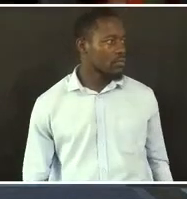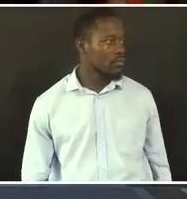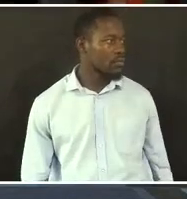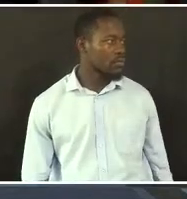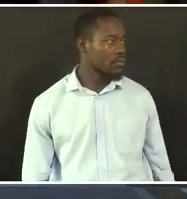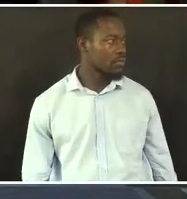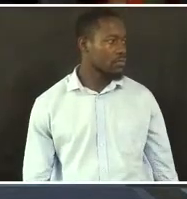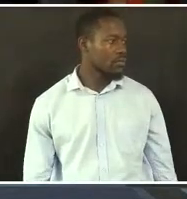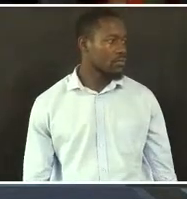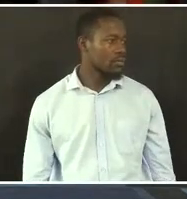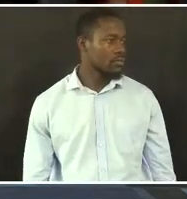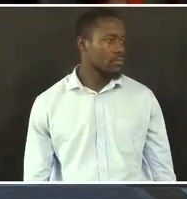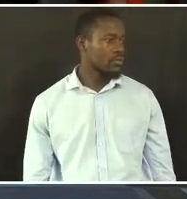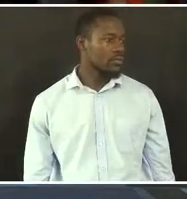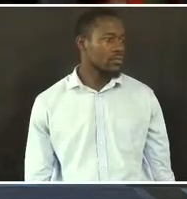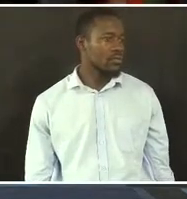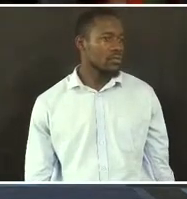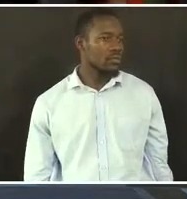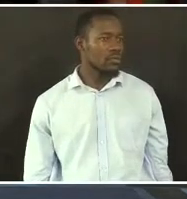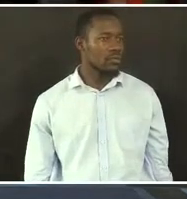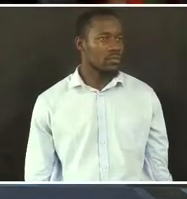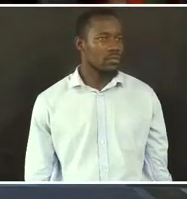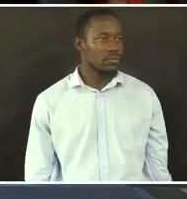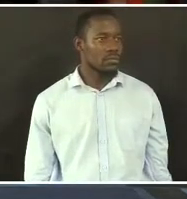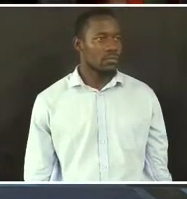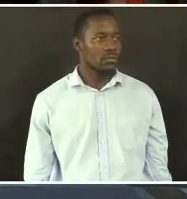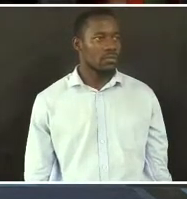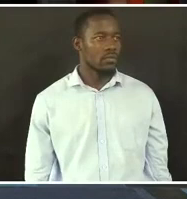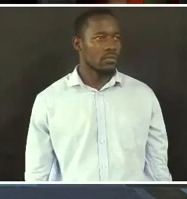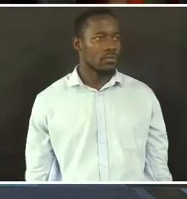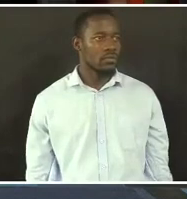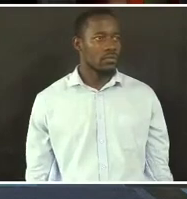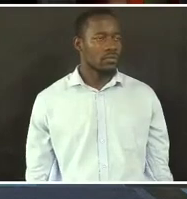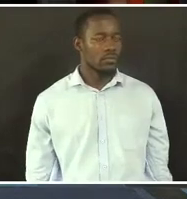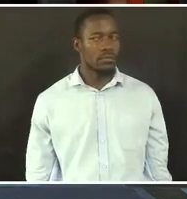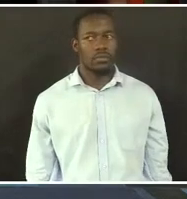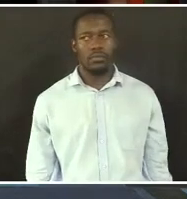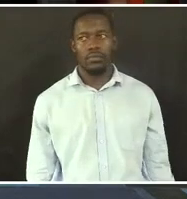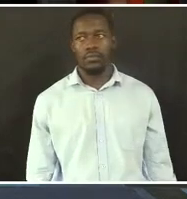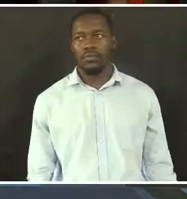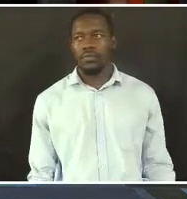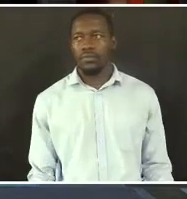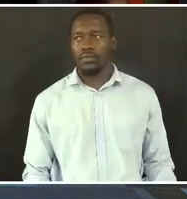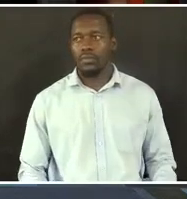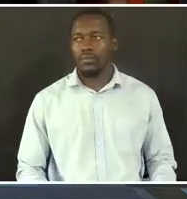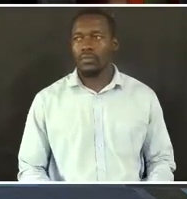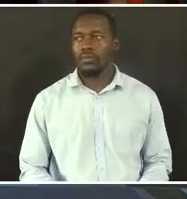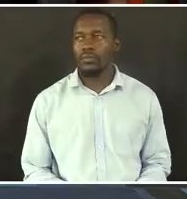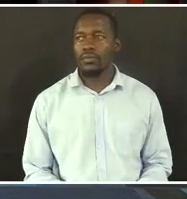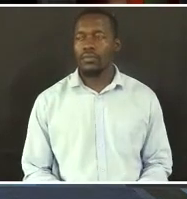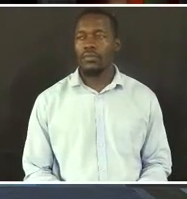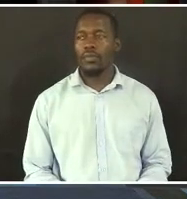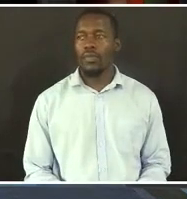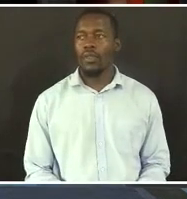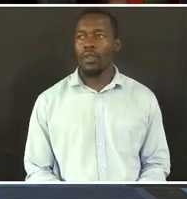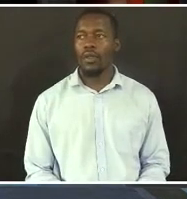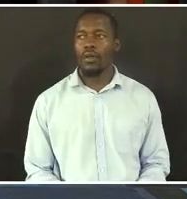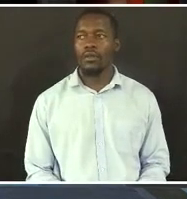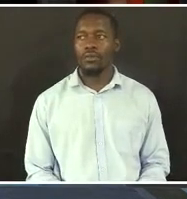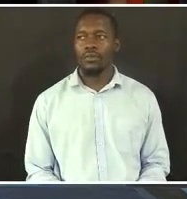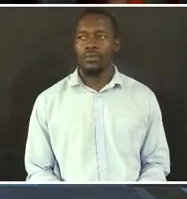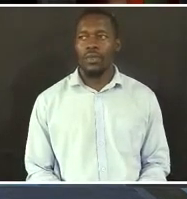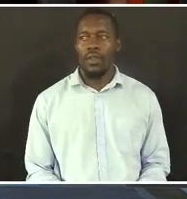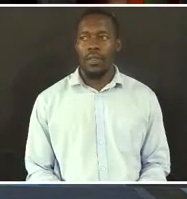question. I think that is a very important question, especially in our setup as a church. This is a church where we